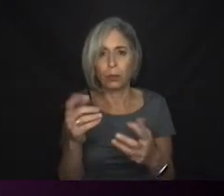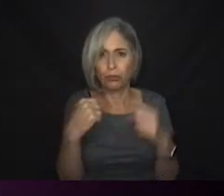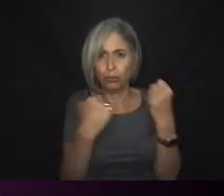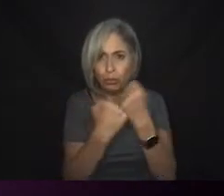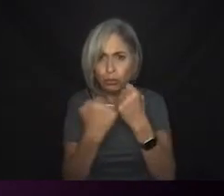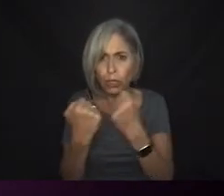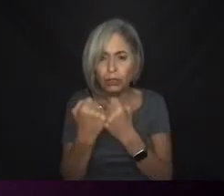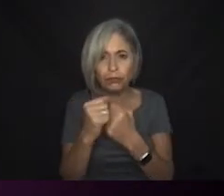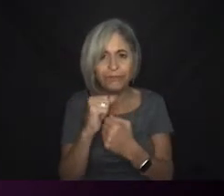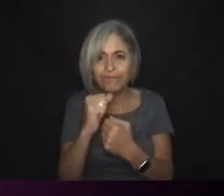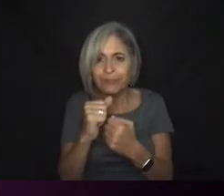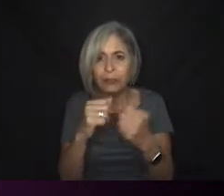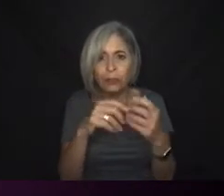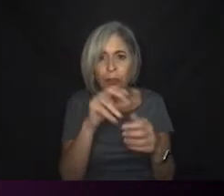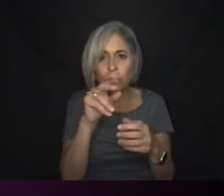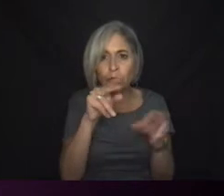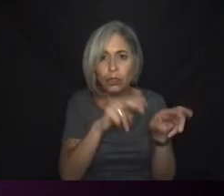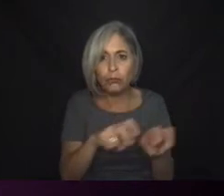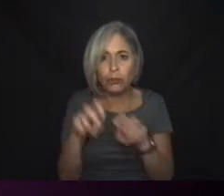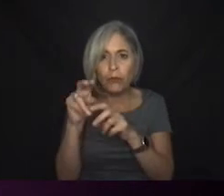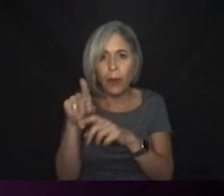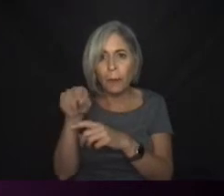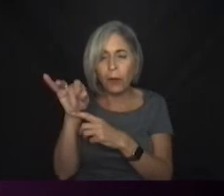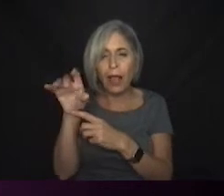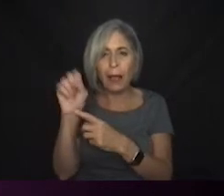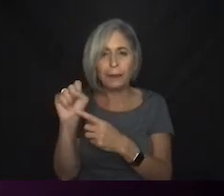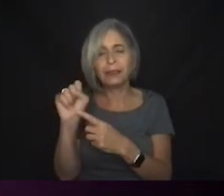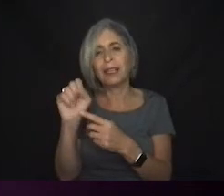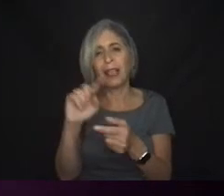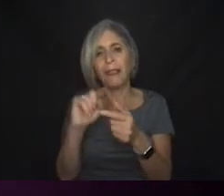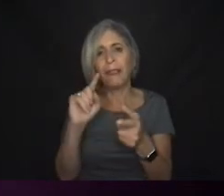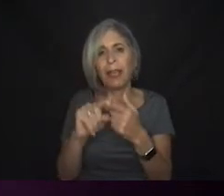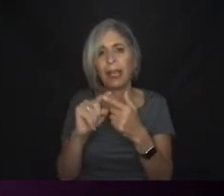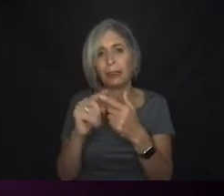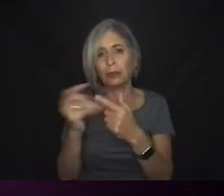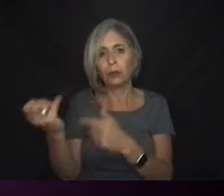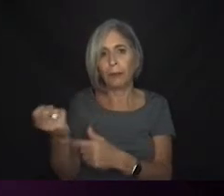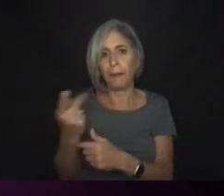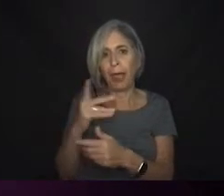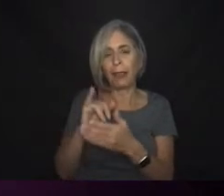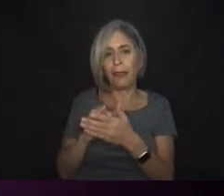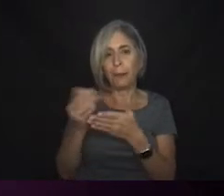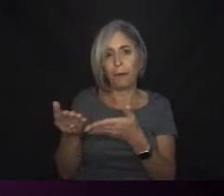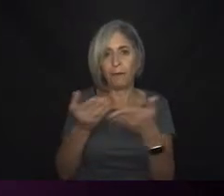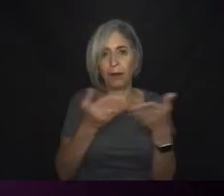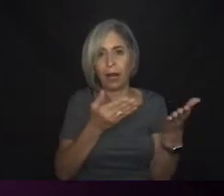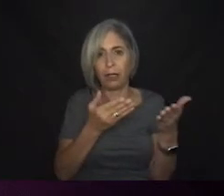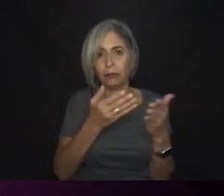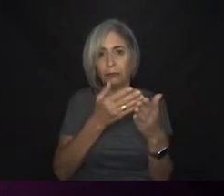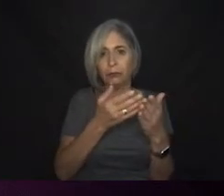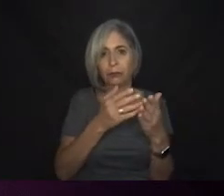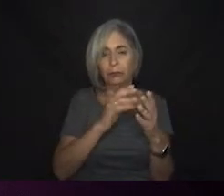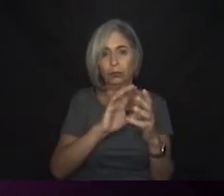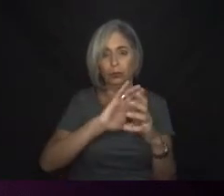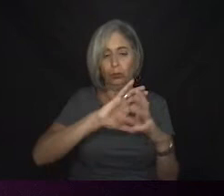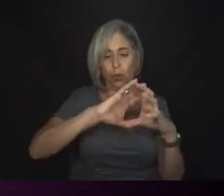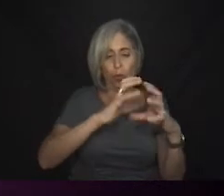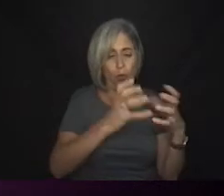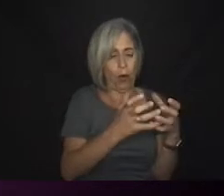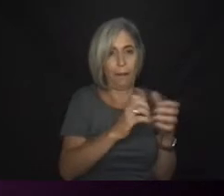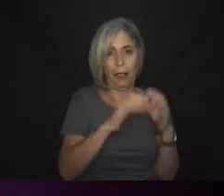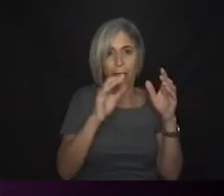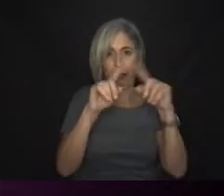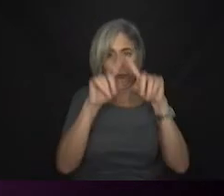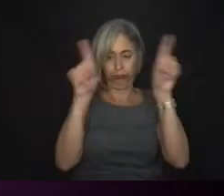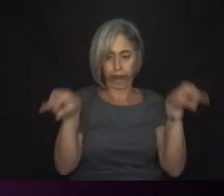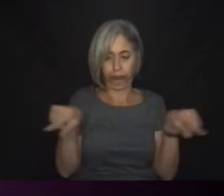from props here, and we'll return the router context provider. We'll wrap the children inside. And it's yelling at me